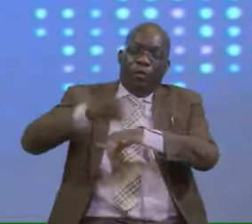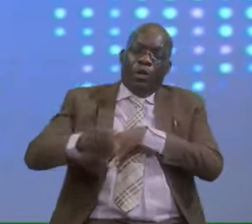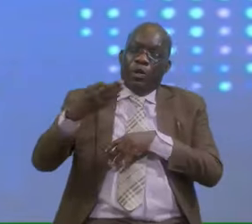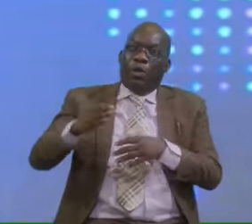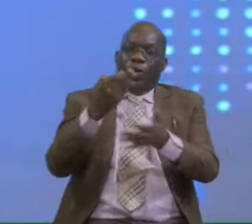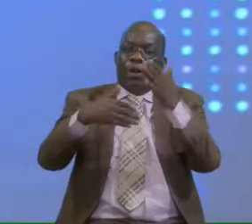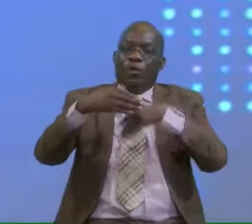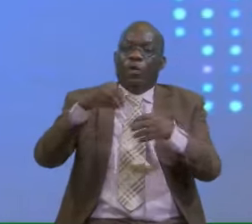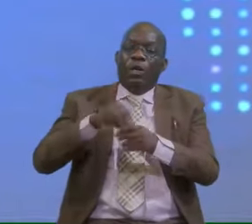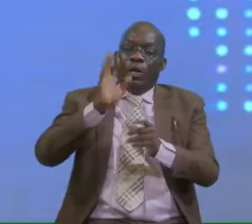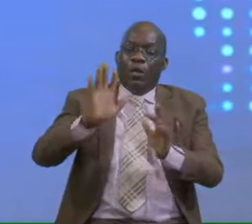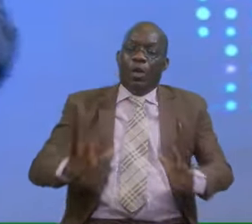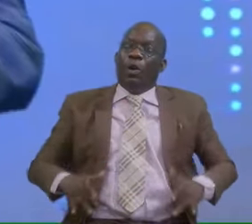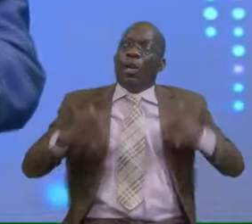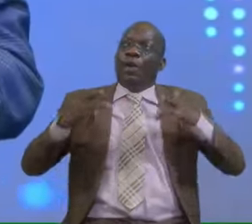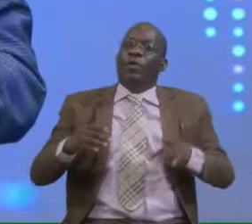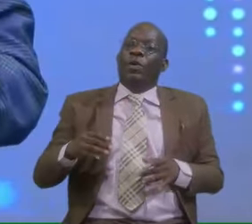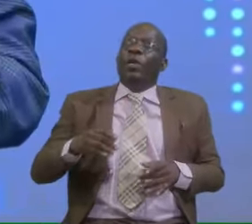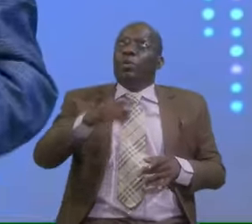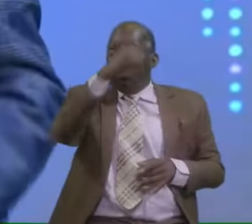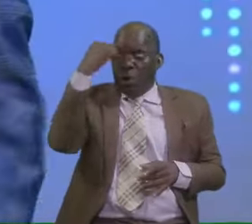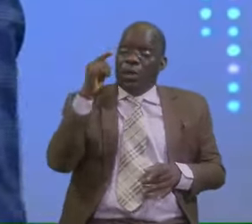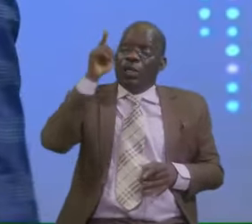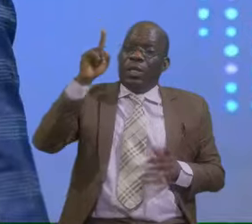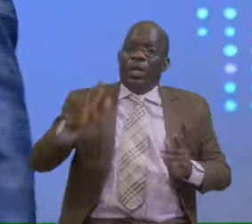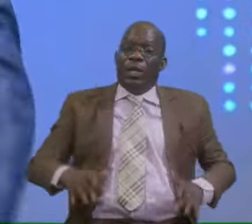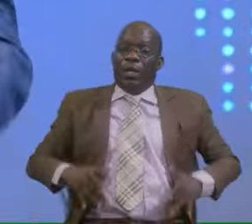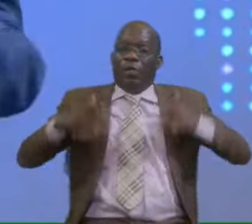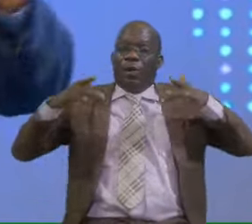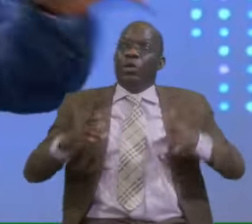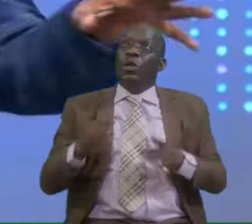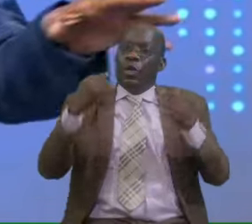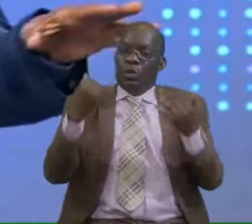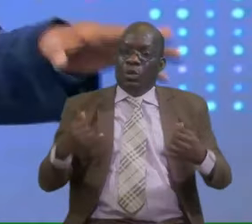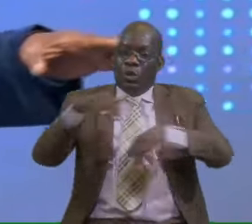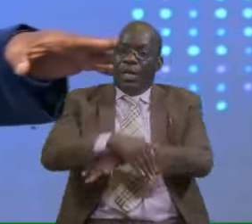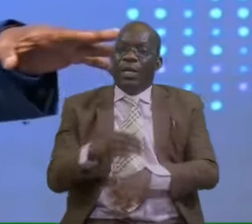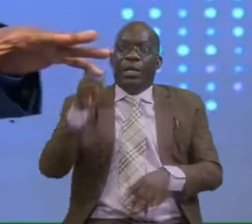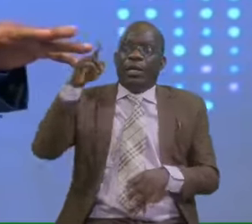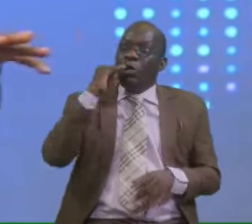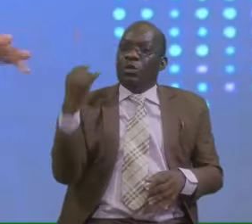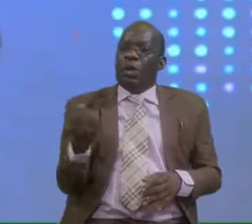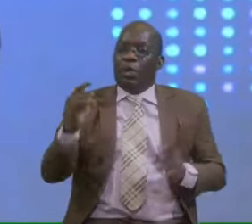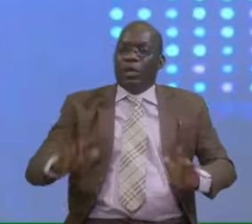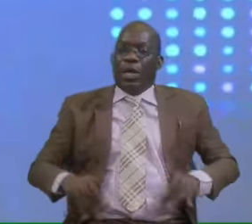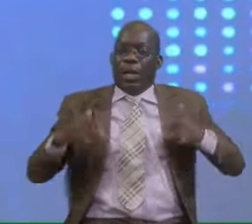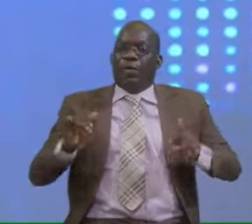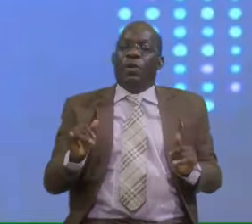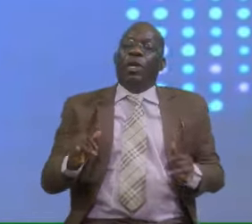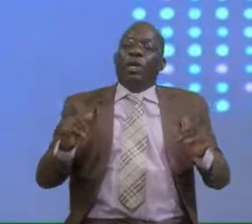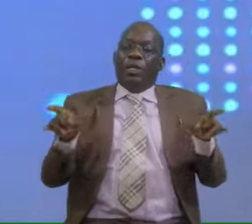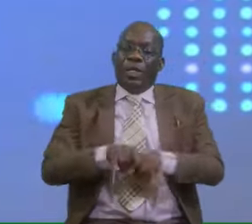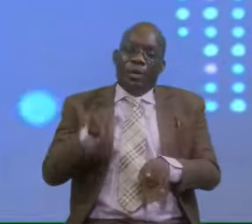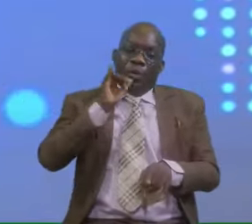life, because he liveth today. Is ever alive, the same yesterday, today,